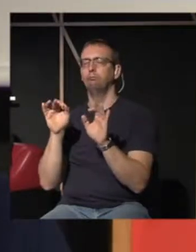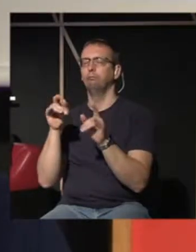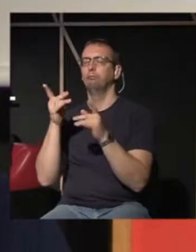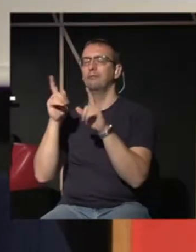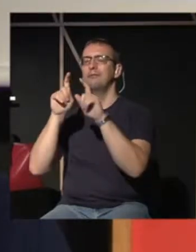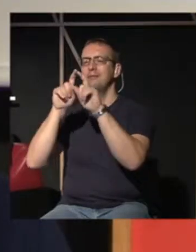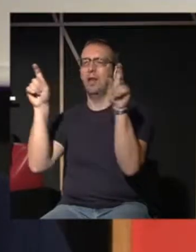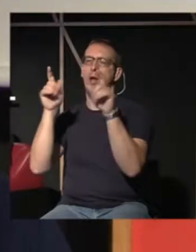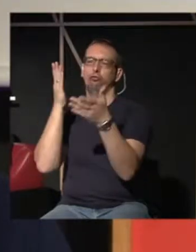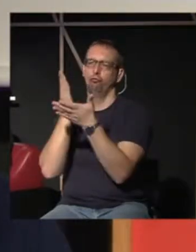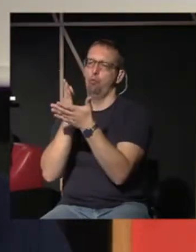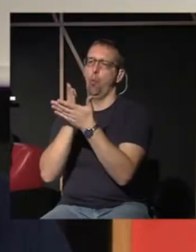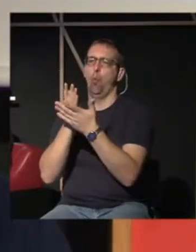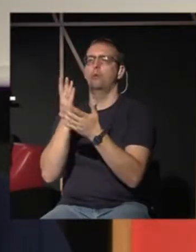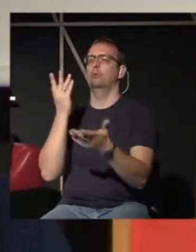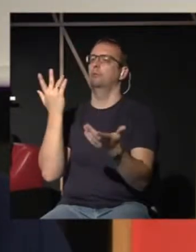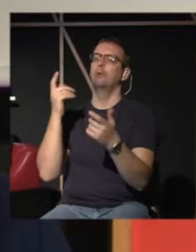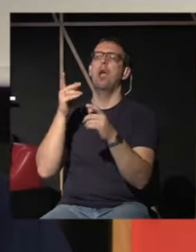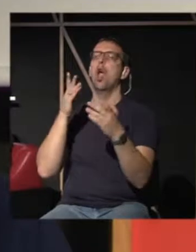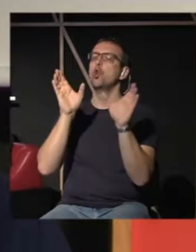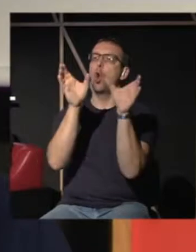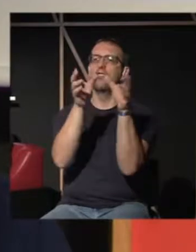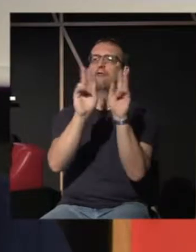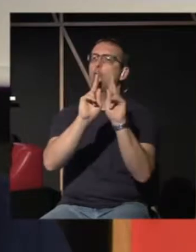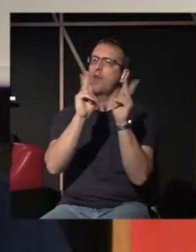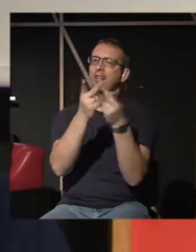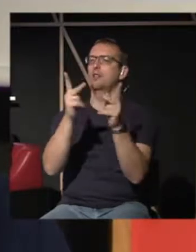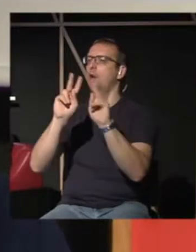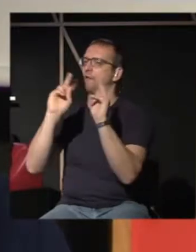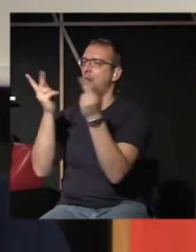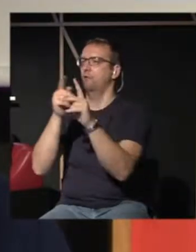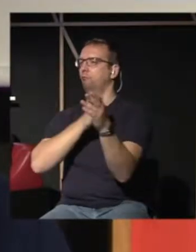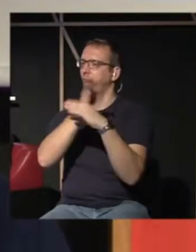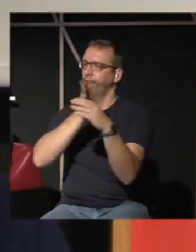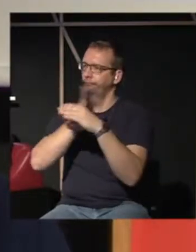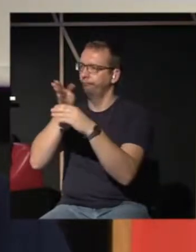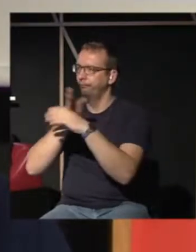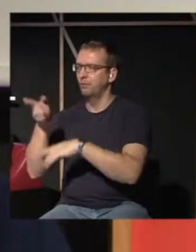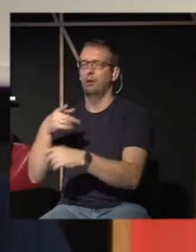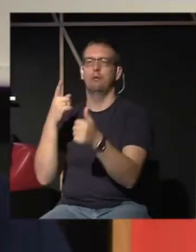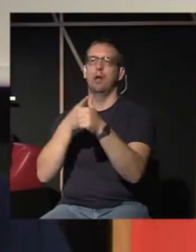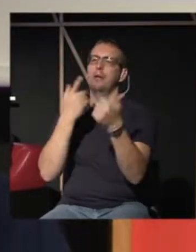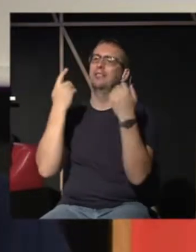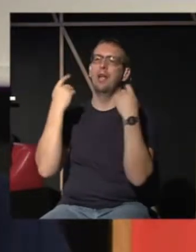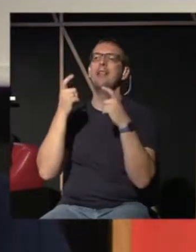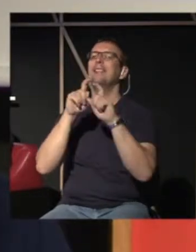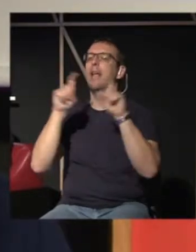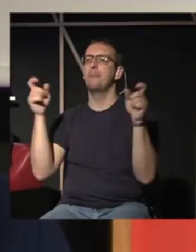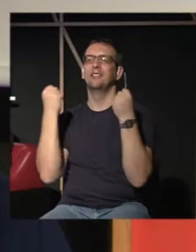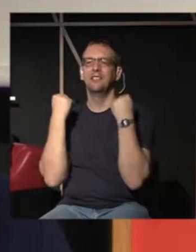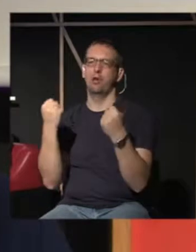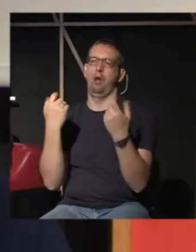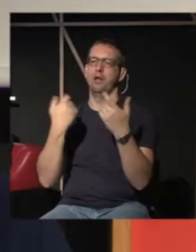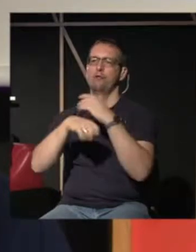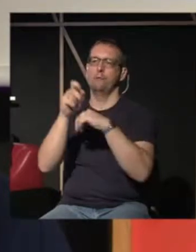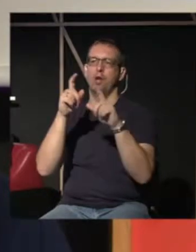educators, and helped us put on events at the Europa League and Champions League final fan zones. They found